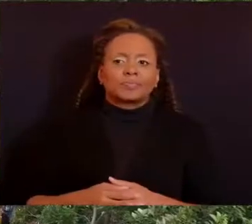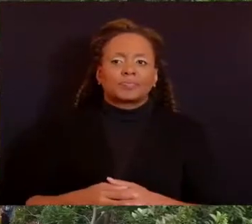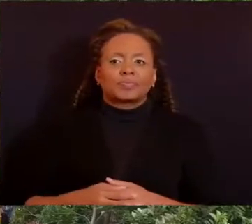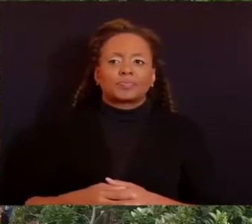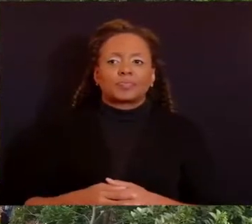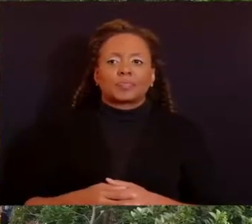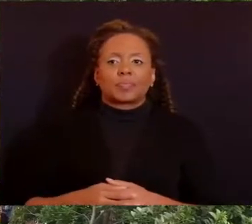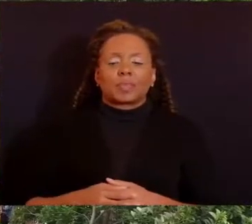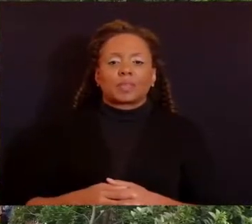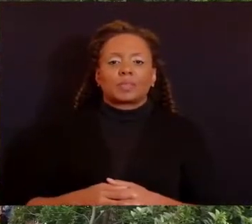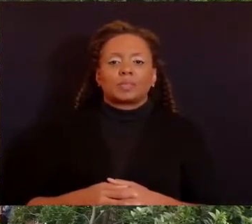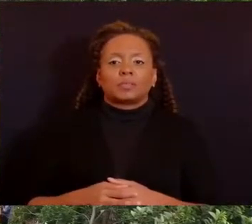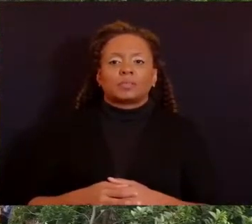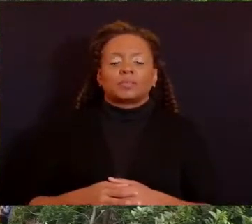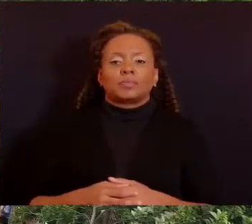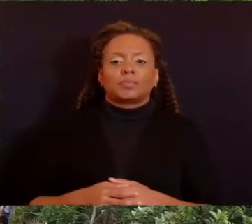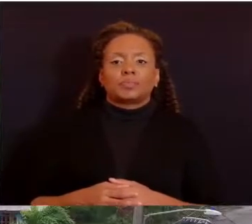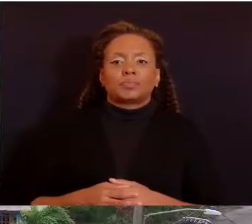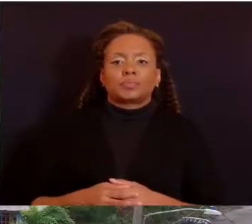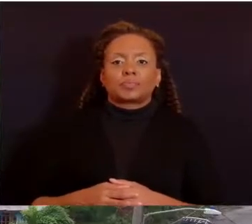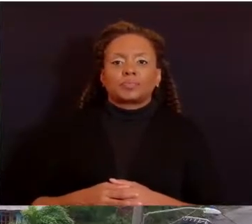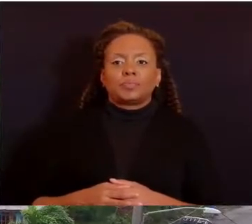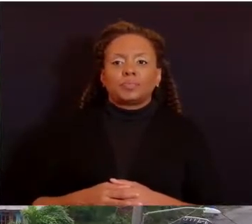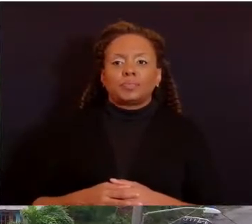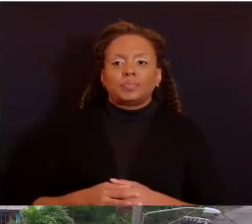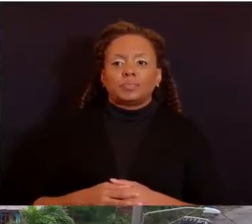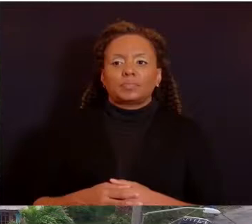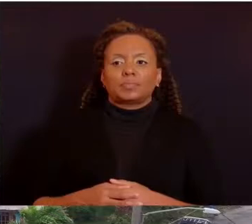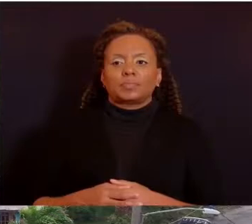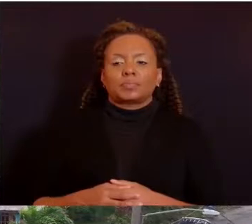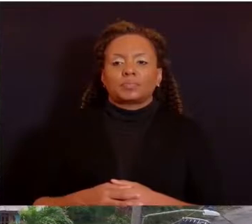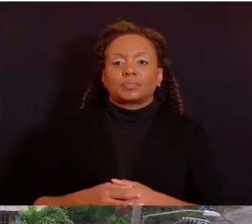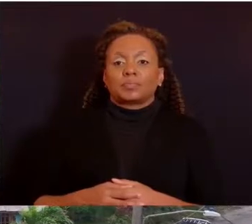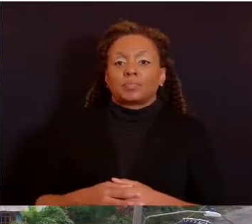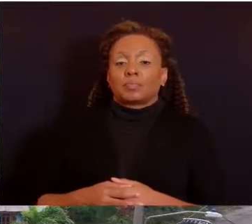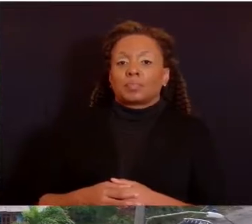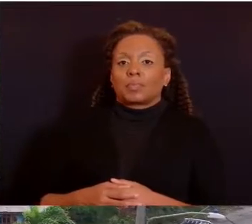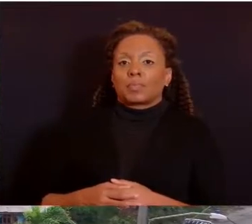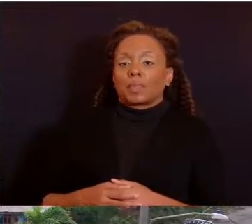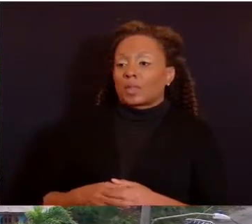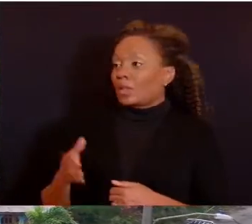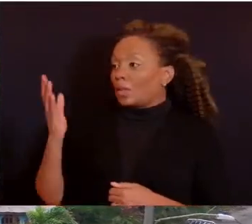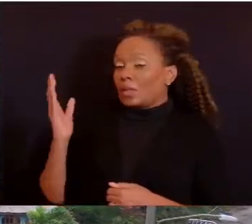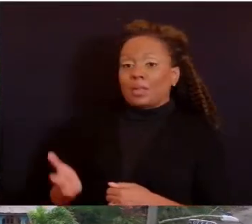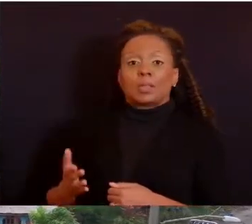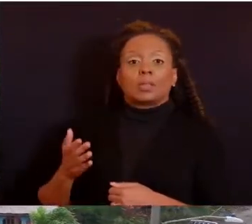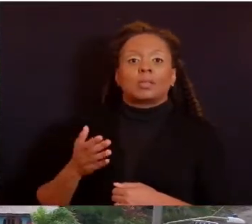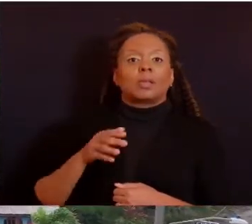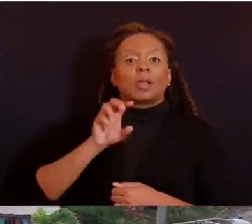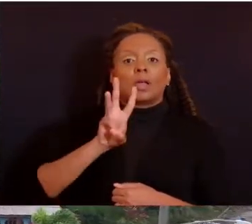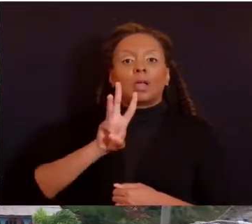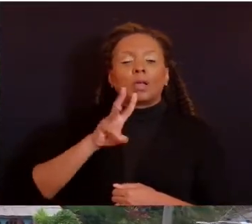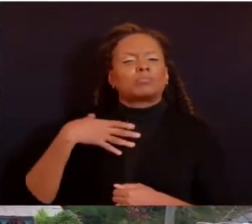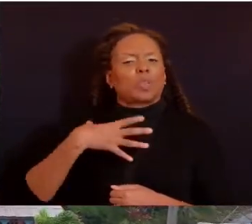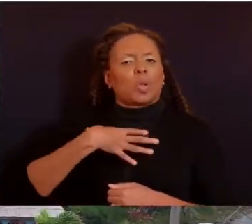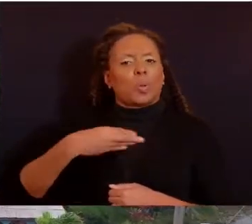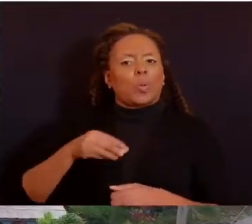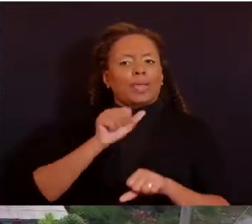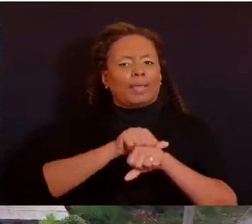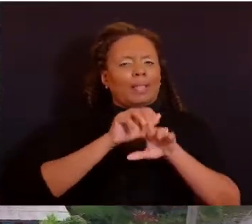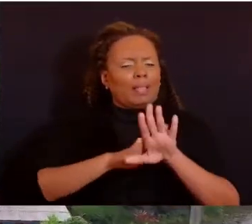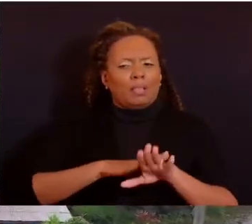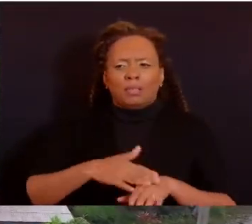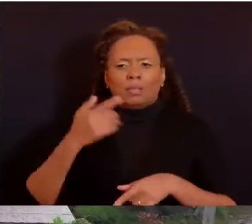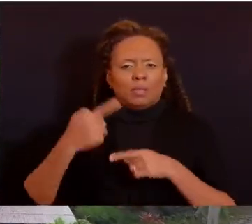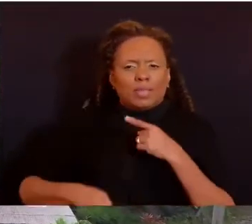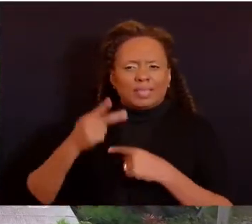have gone from there to Mount All, part of White Hill. I'm not sure you can